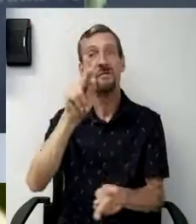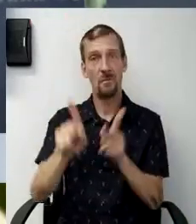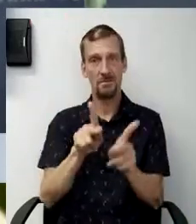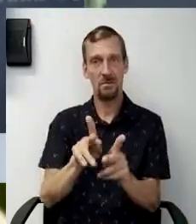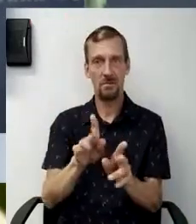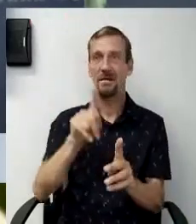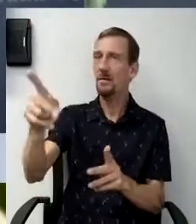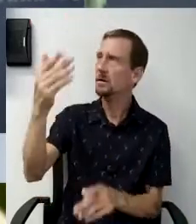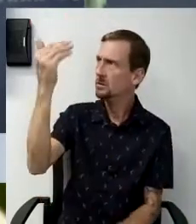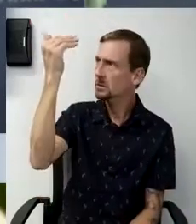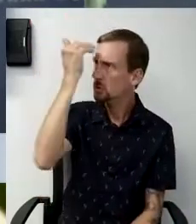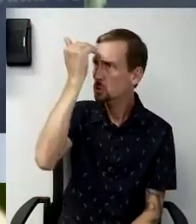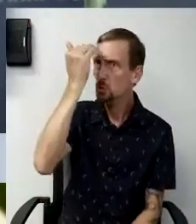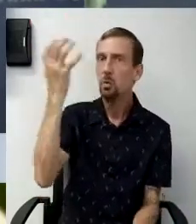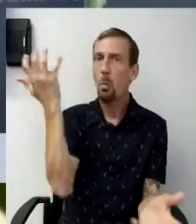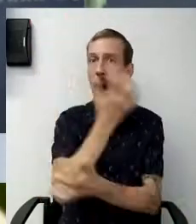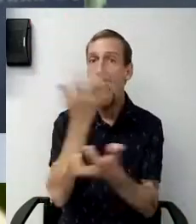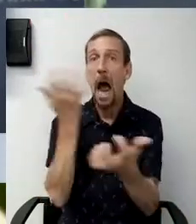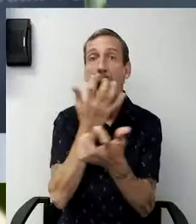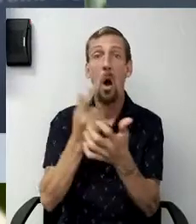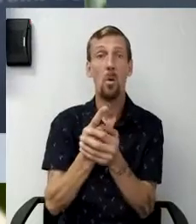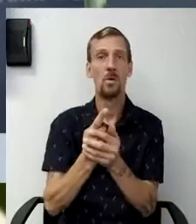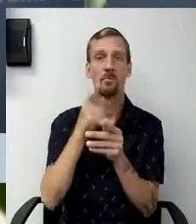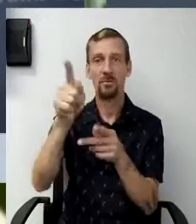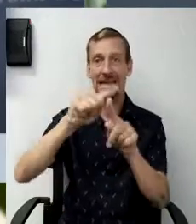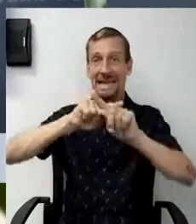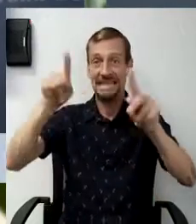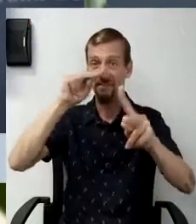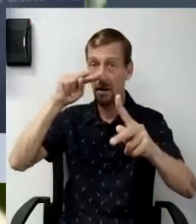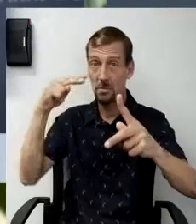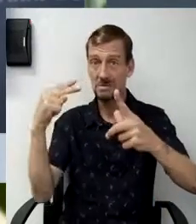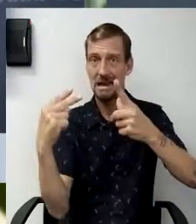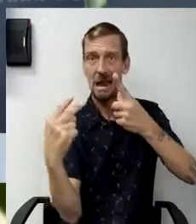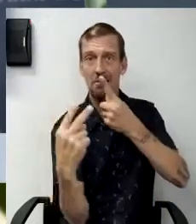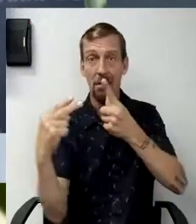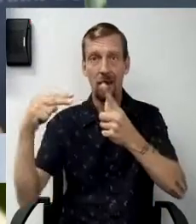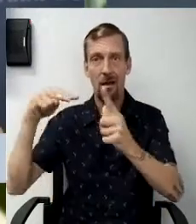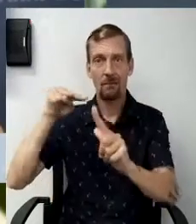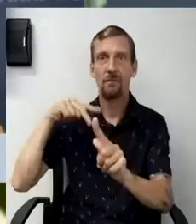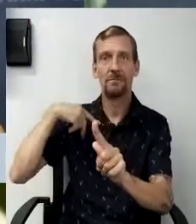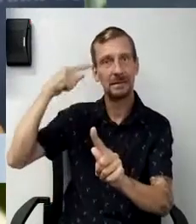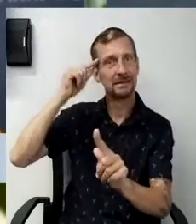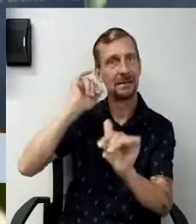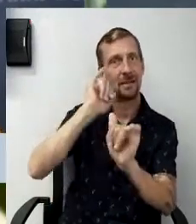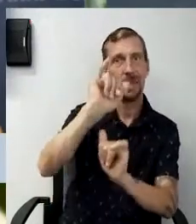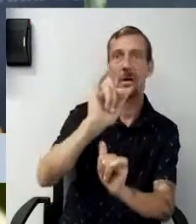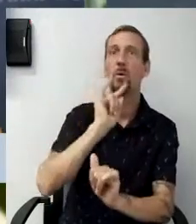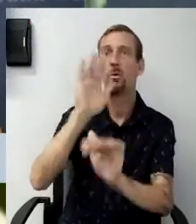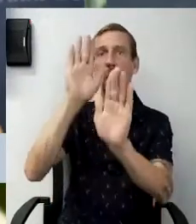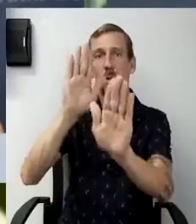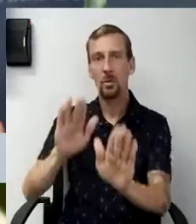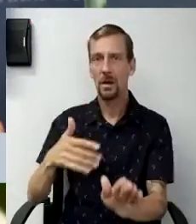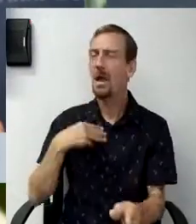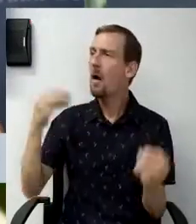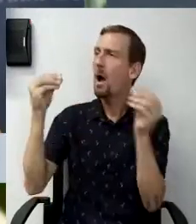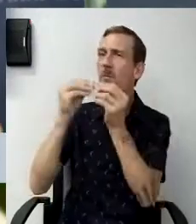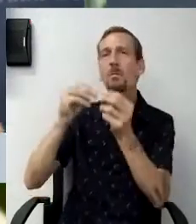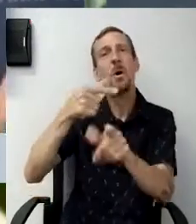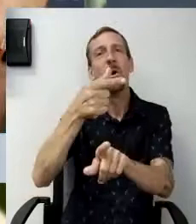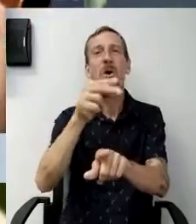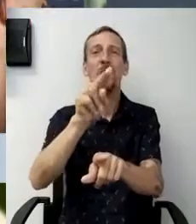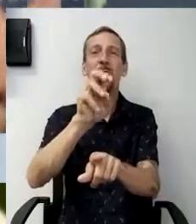They're so knowledgeable and obviously bring a different perspective, and so no, I think that was great. Maybe we should have more guest